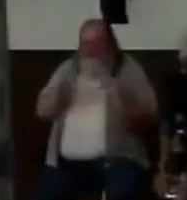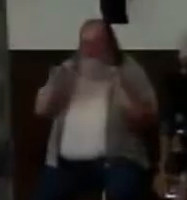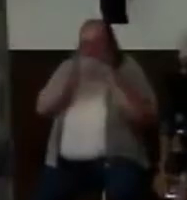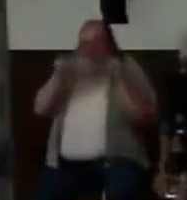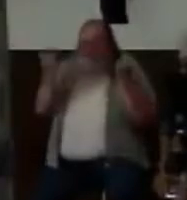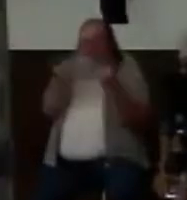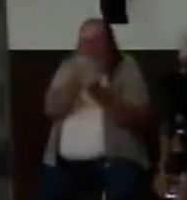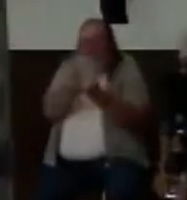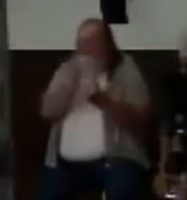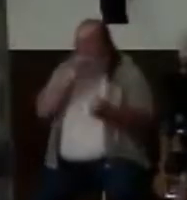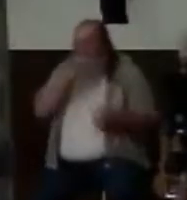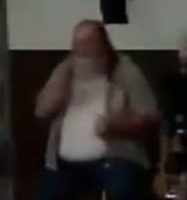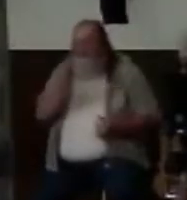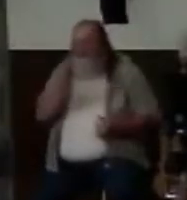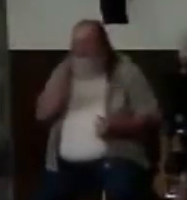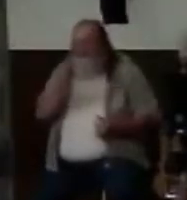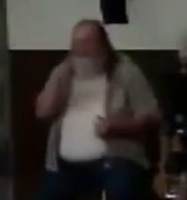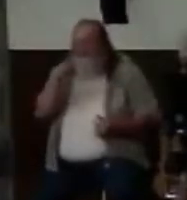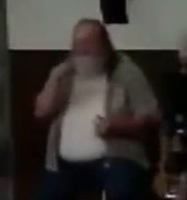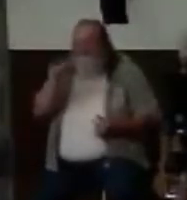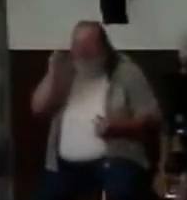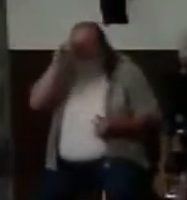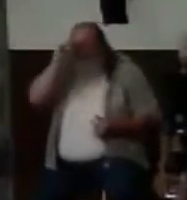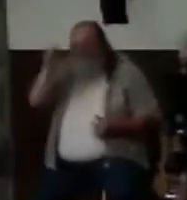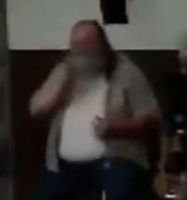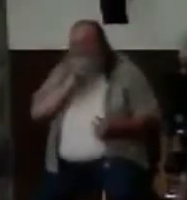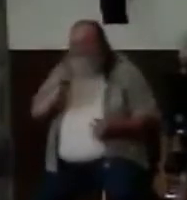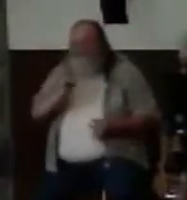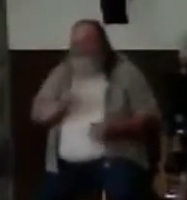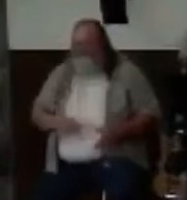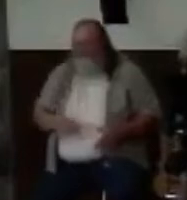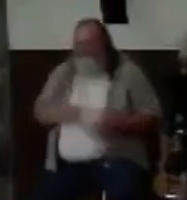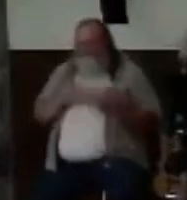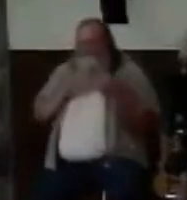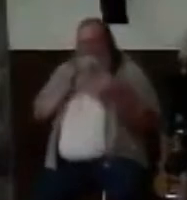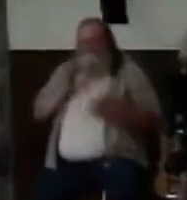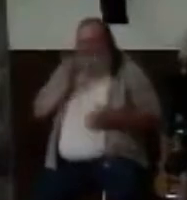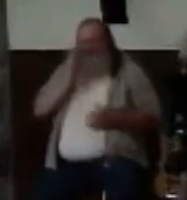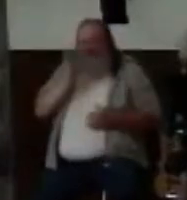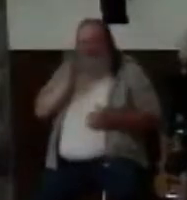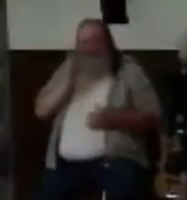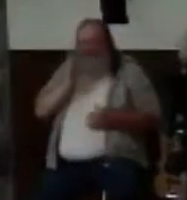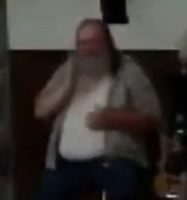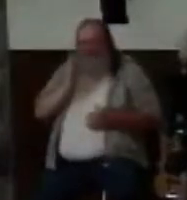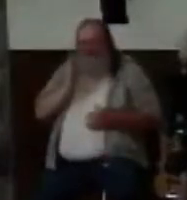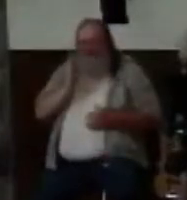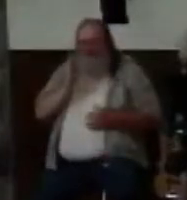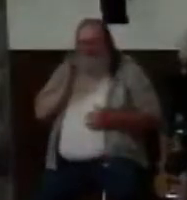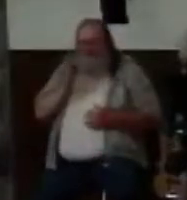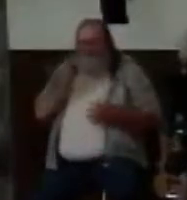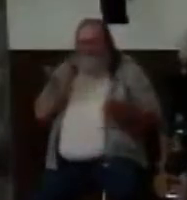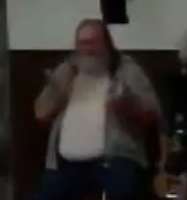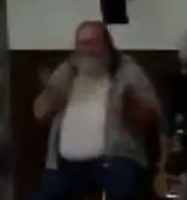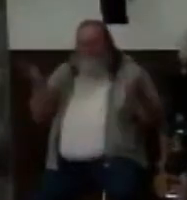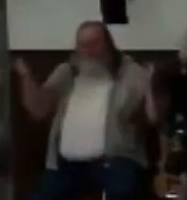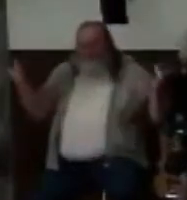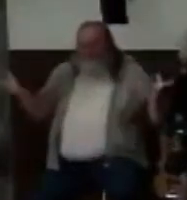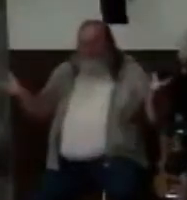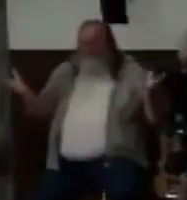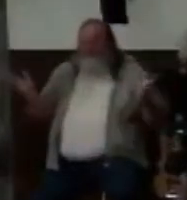To the Jewish people, that's blasphemy. That's why the crowds were so divided. Look there in verse